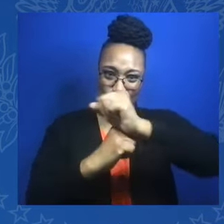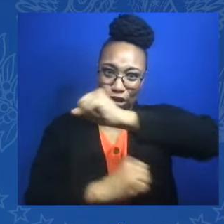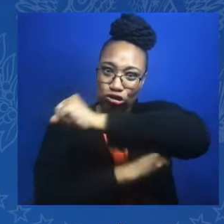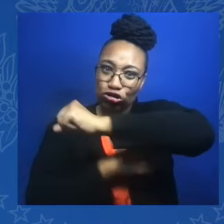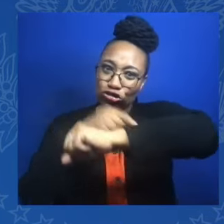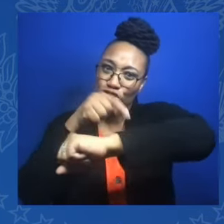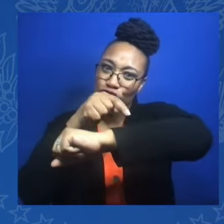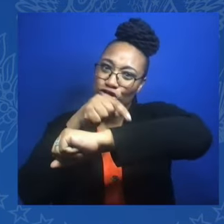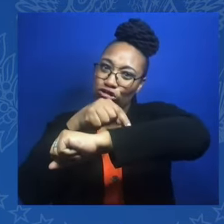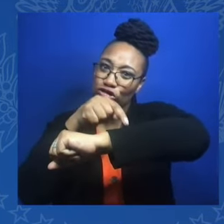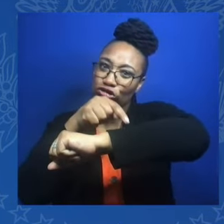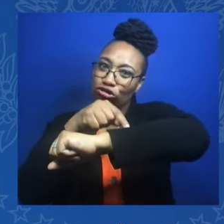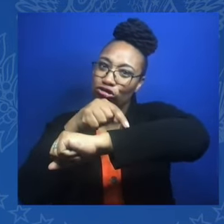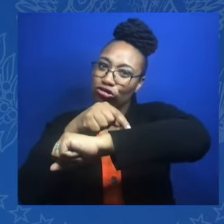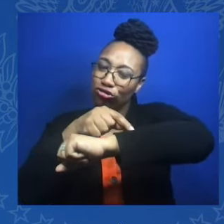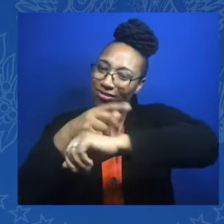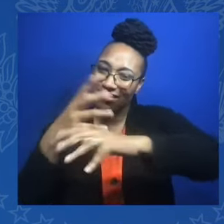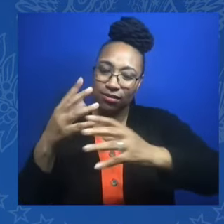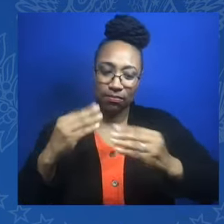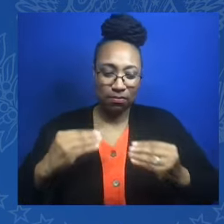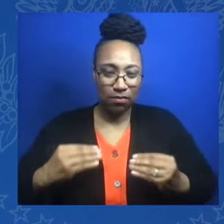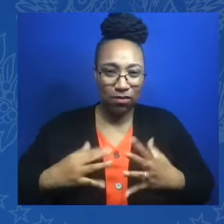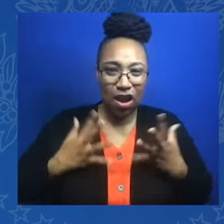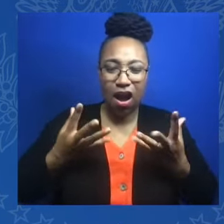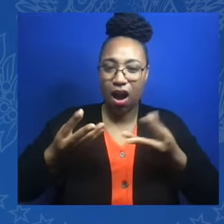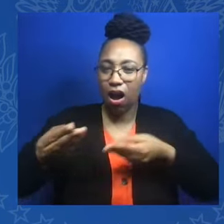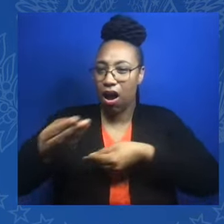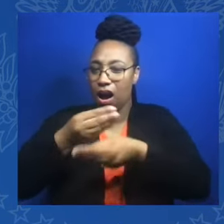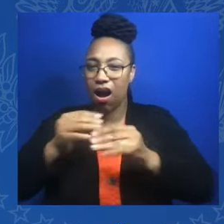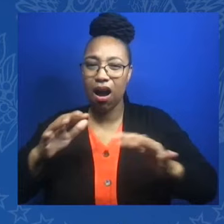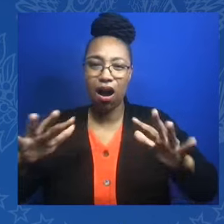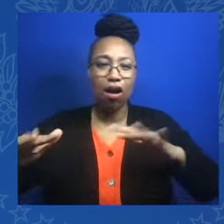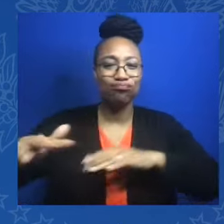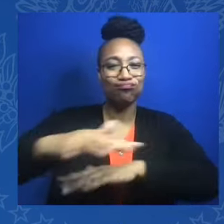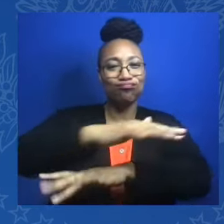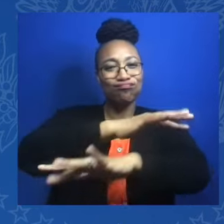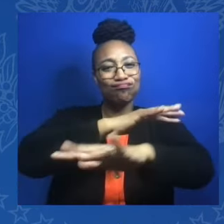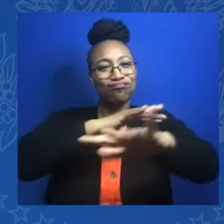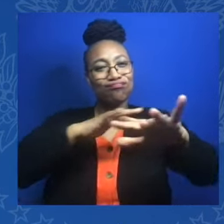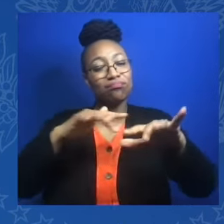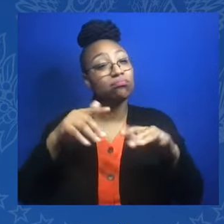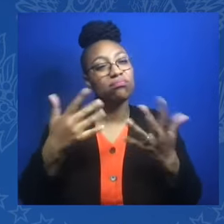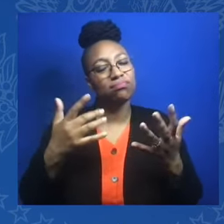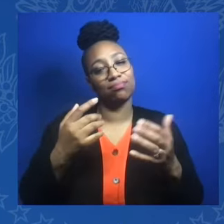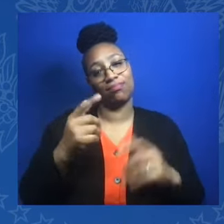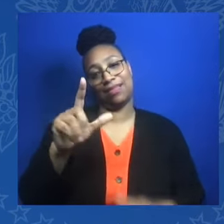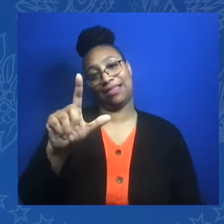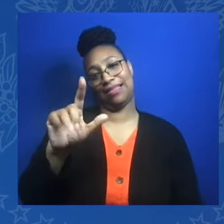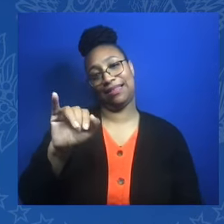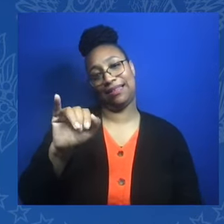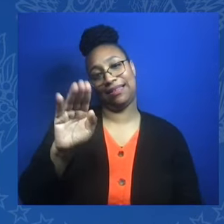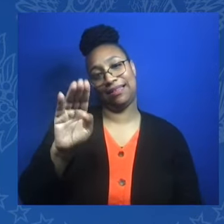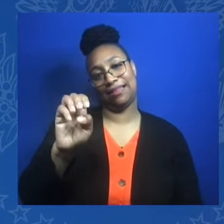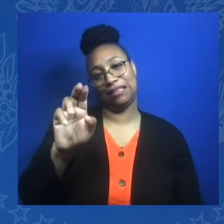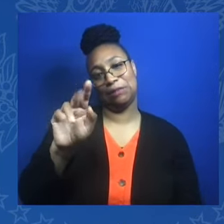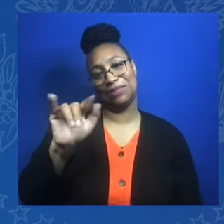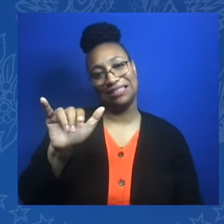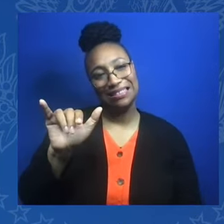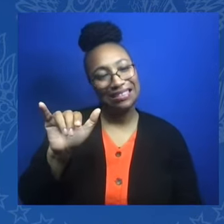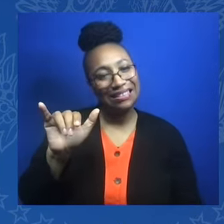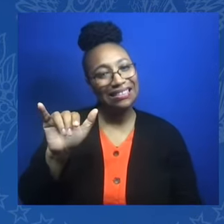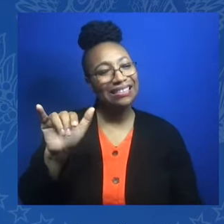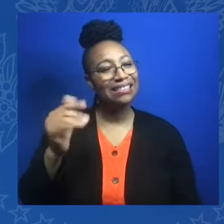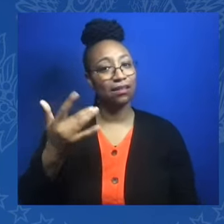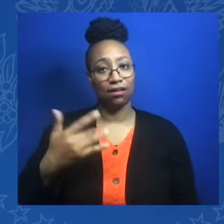Pacific, to live in freedom, not just freedom with dignity, to